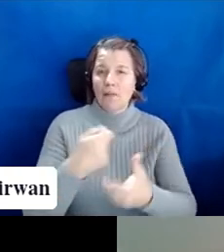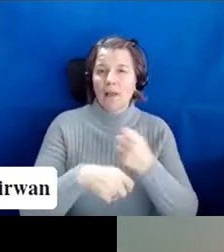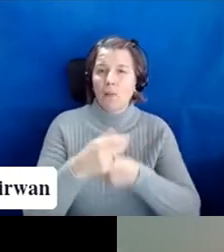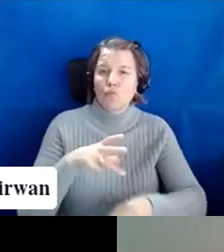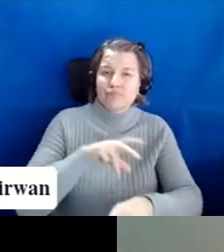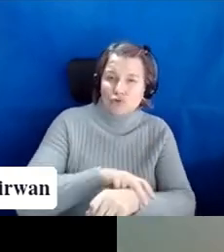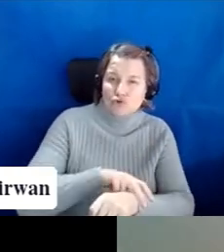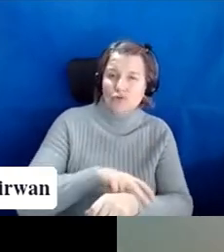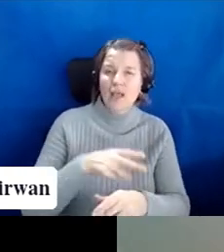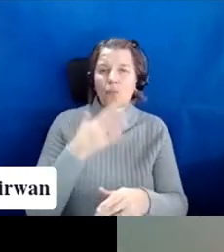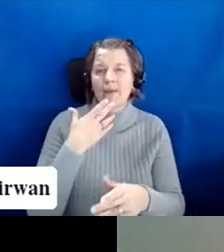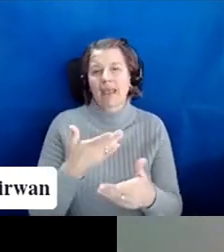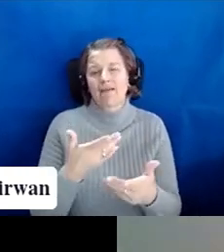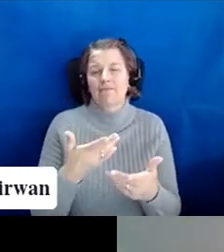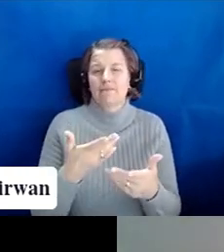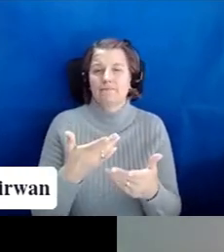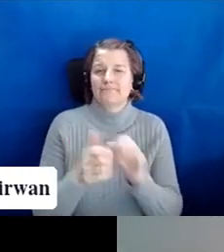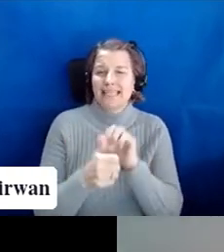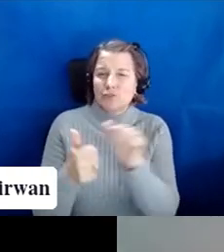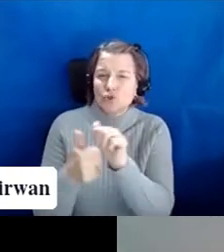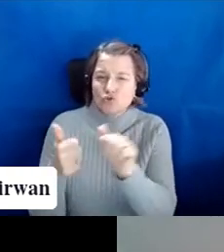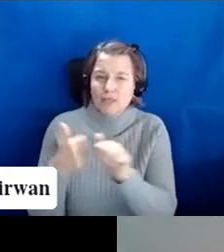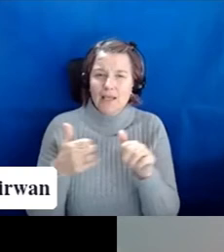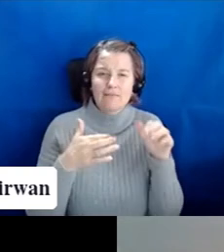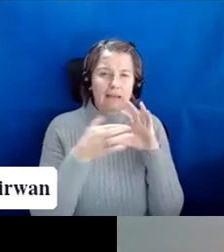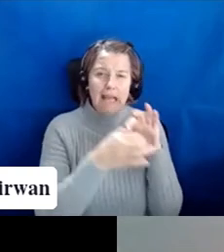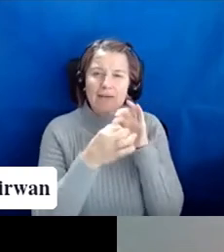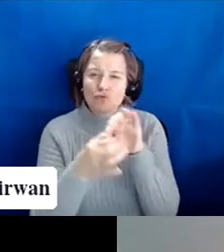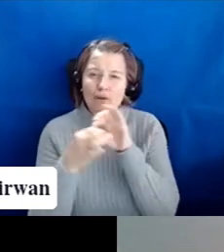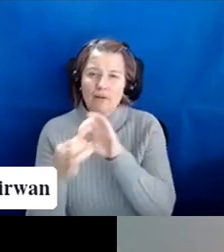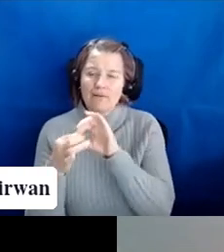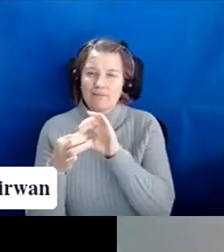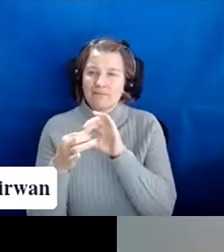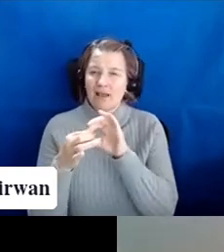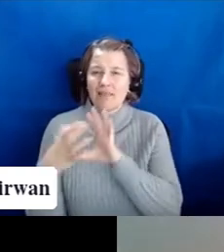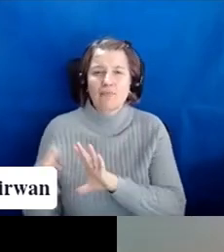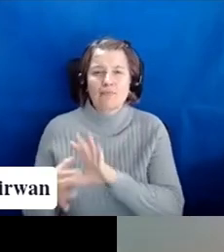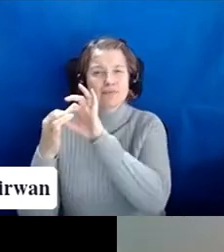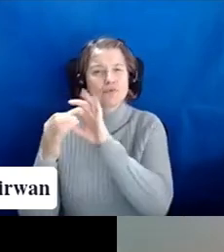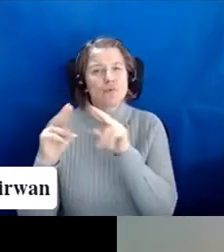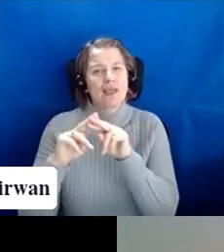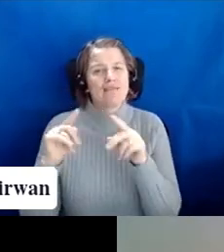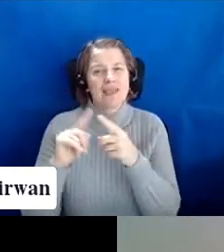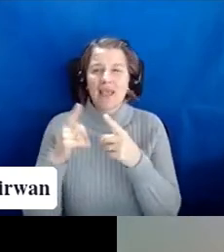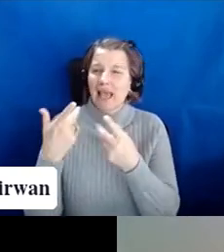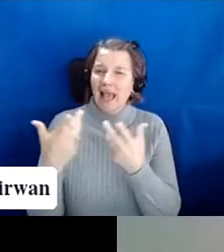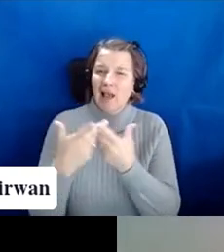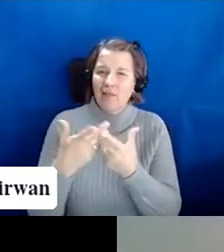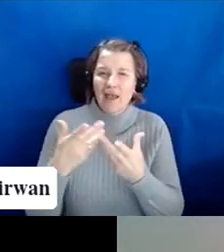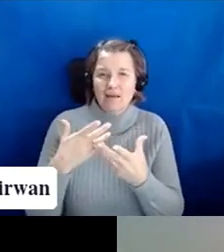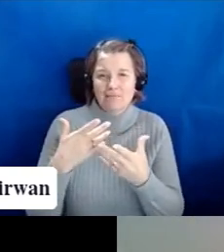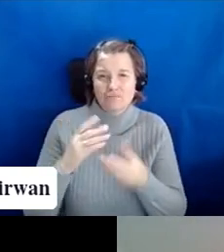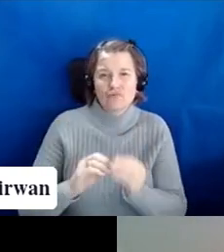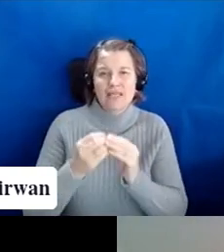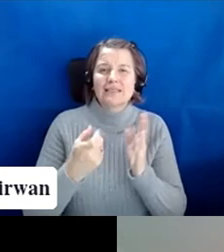where they have industry connecting to the delivery of FE, and then how that creates a referral mechanism into